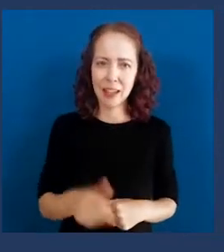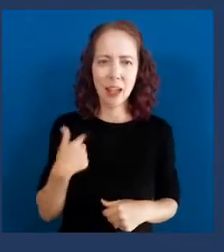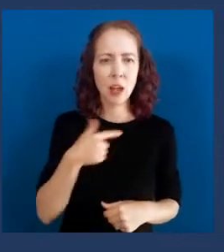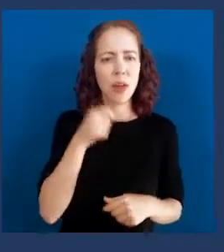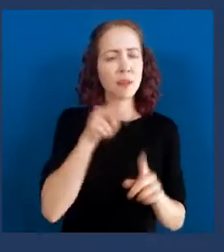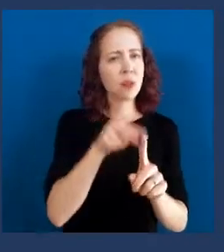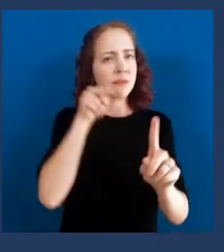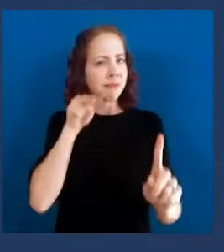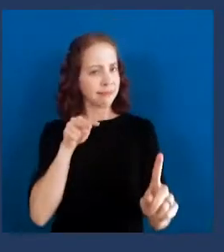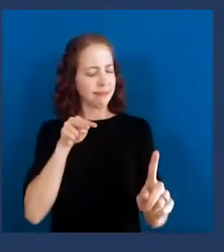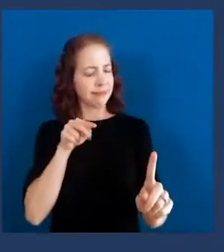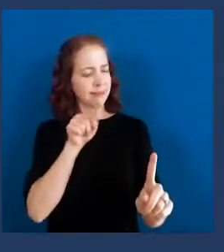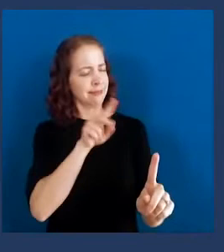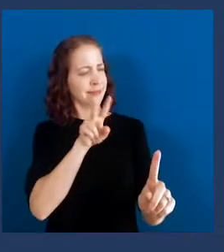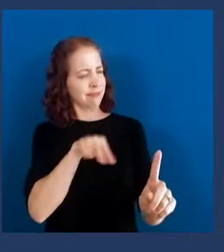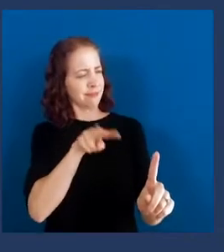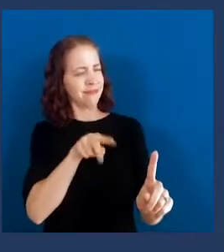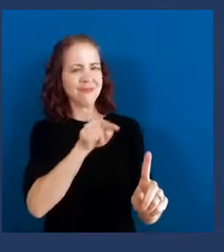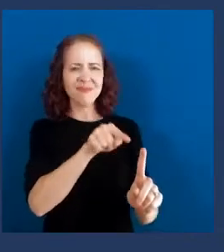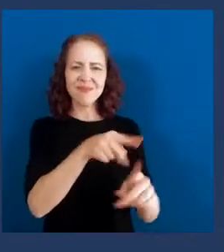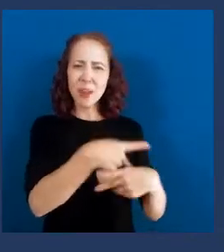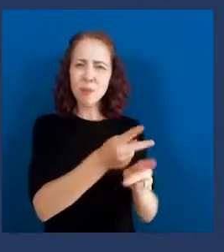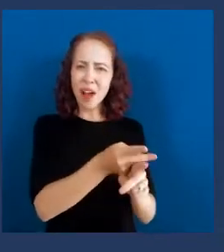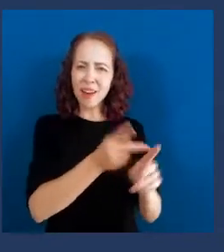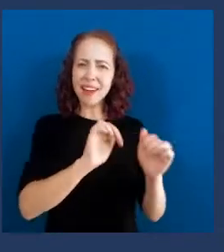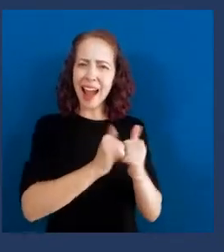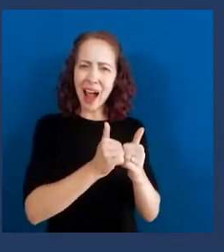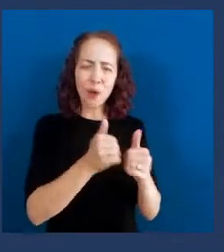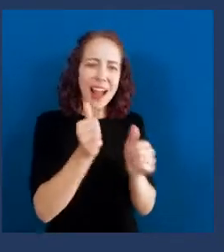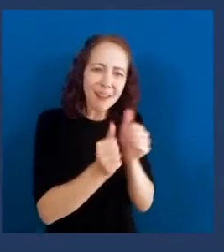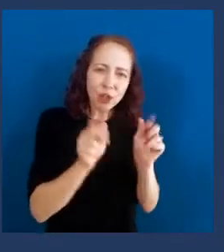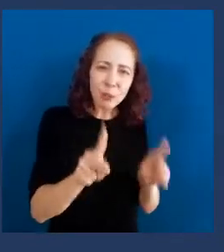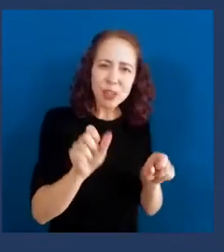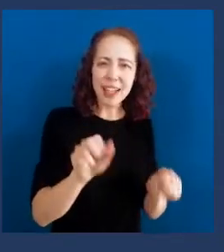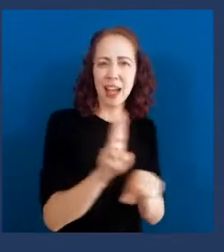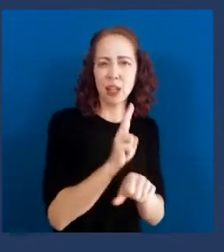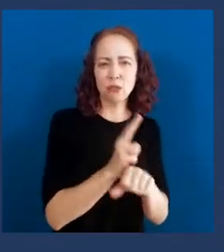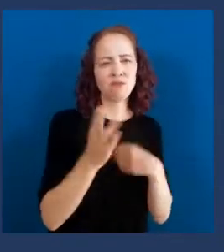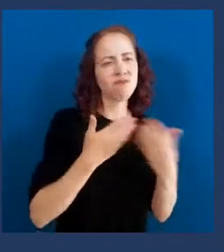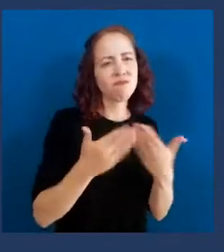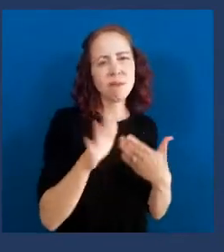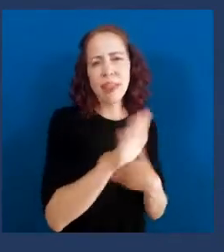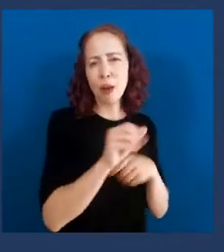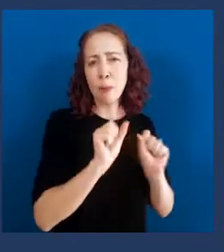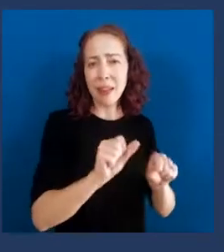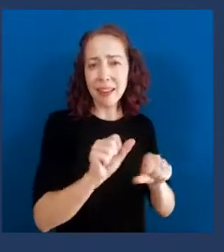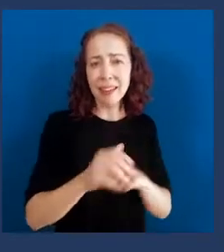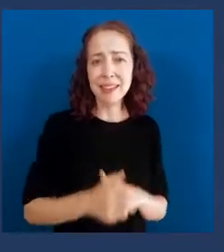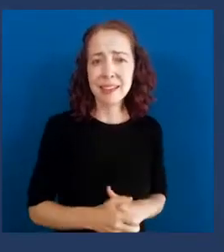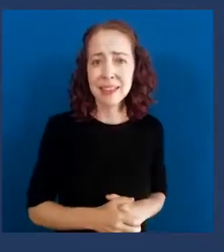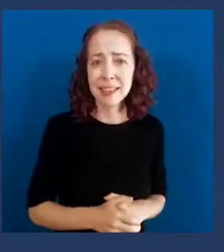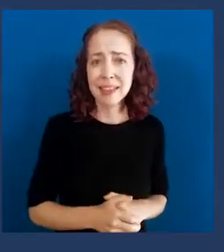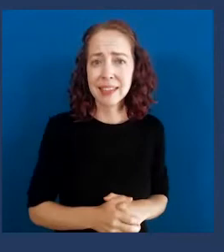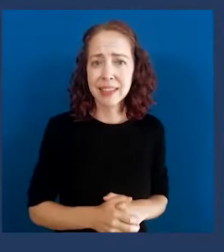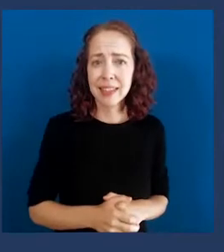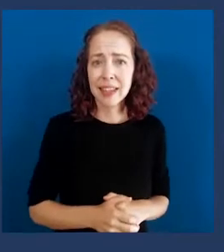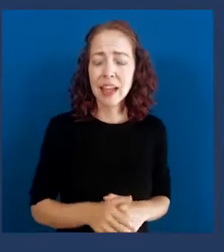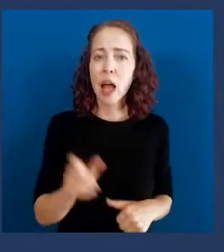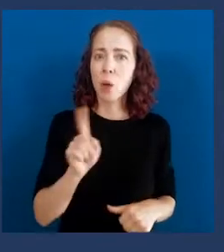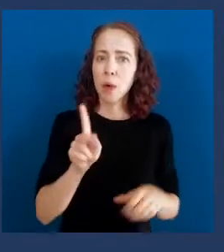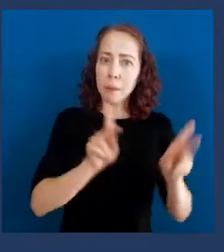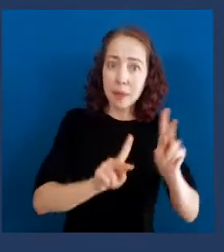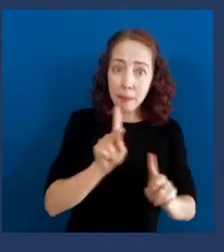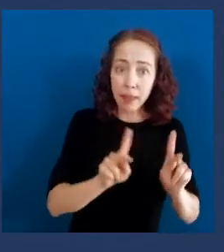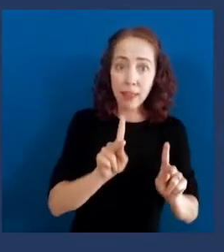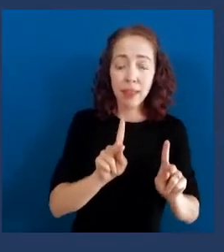It's about taking a step back, looking at how a product can be used by every single person with multiple abilities,